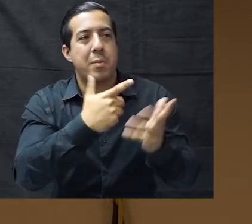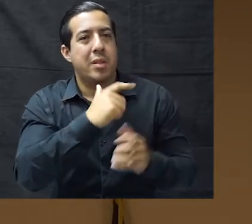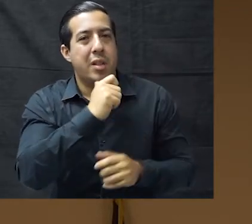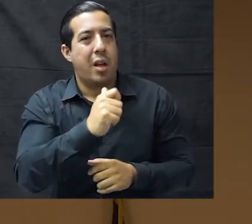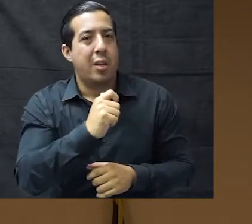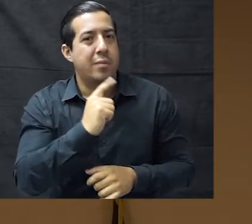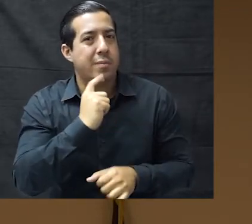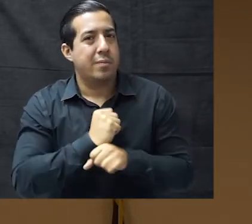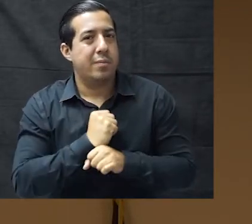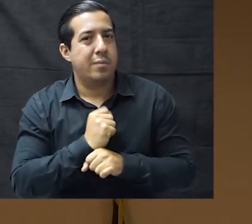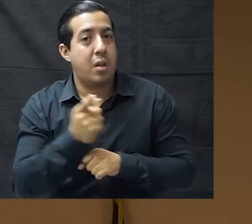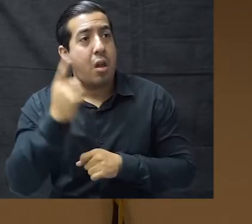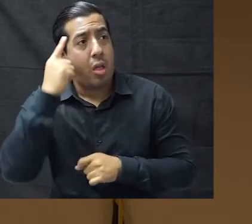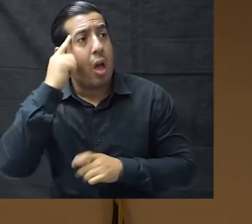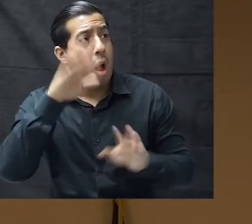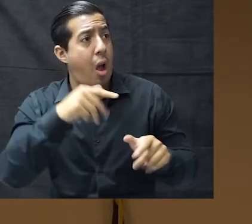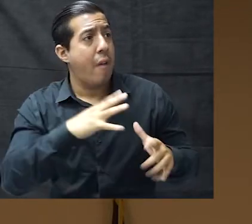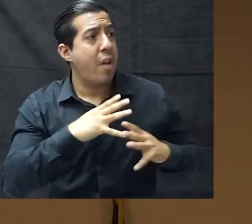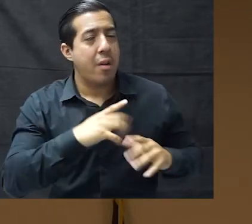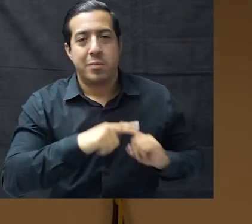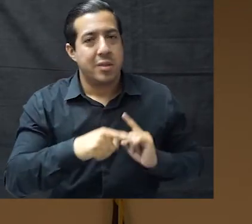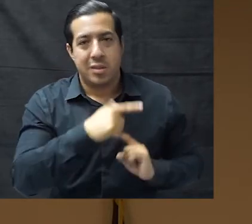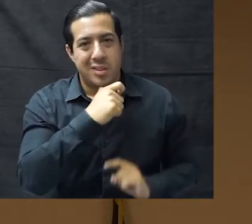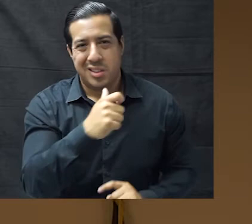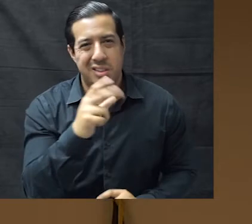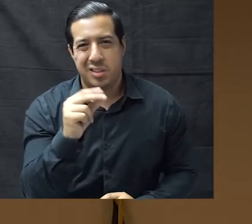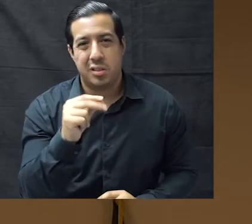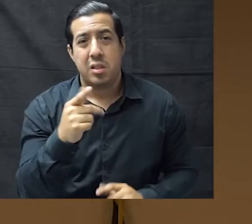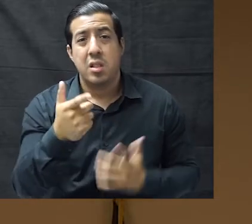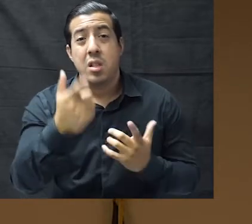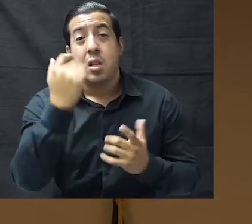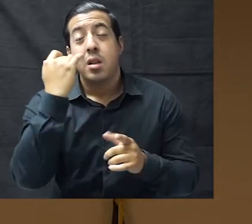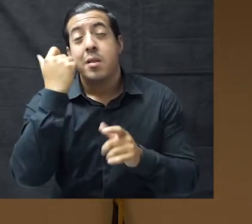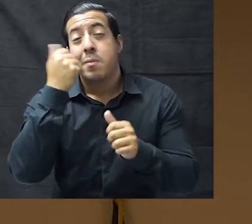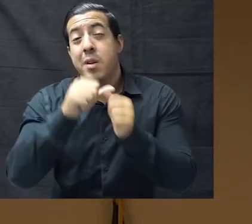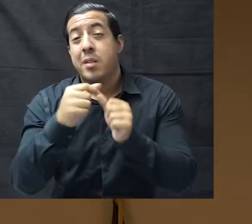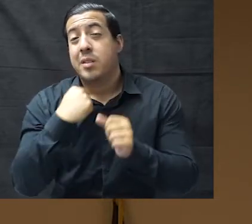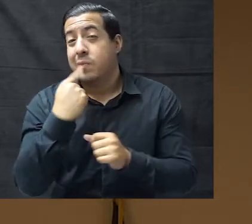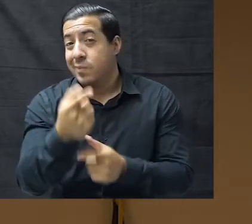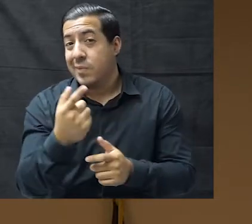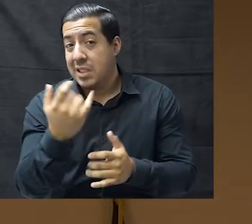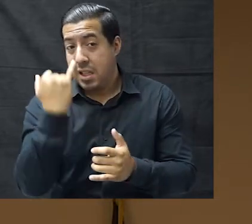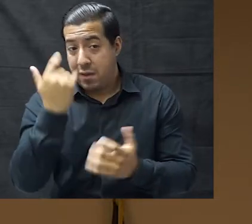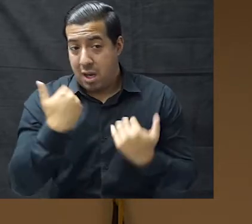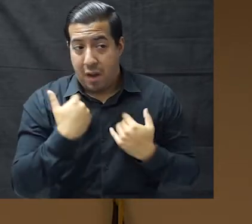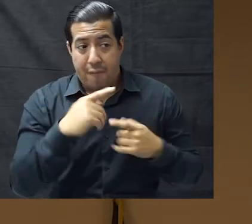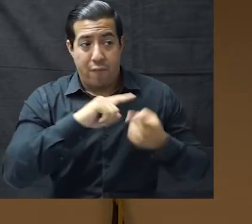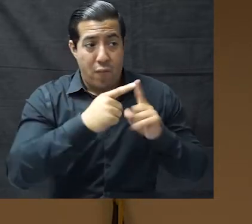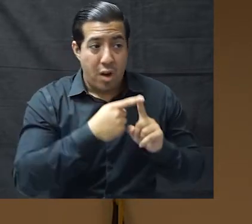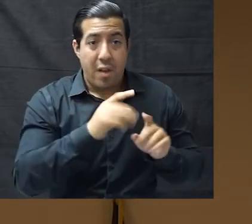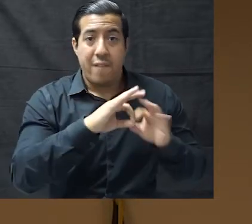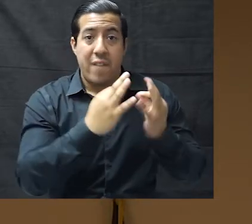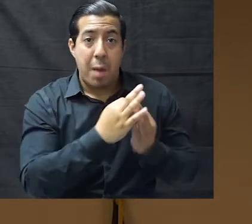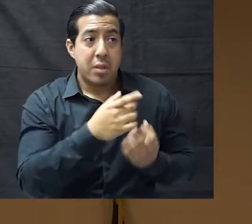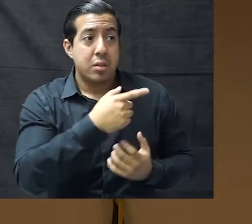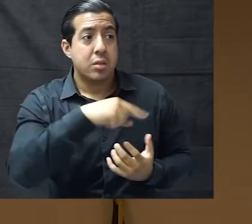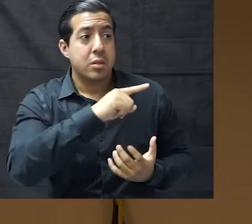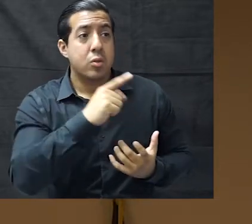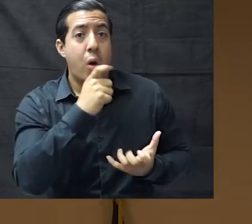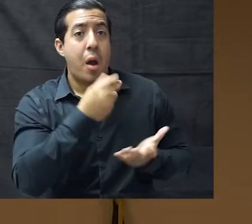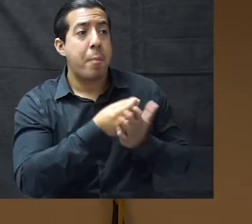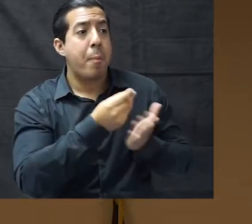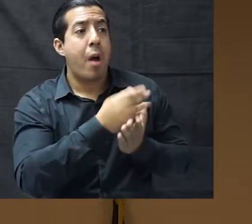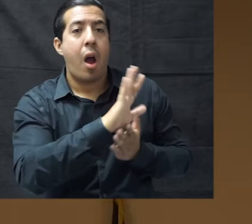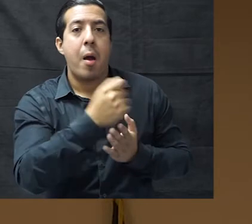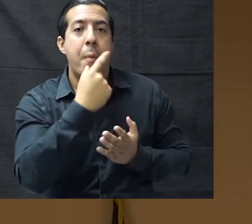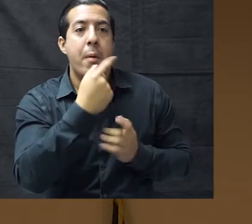And really try to avoid touching your mouth, touching your eyes. That's most of what I worry about. But use